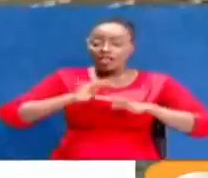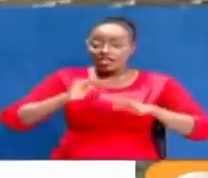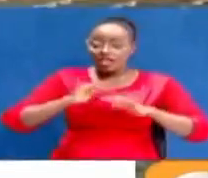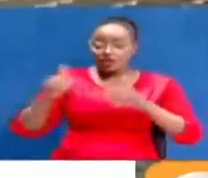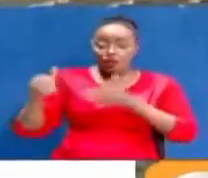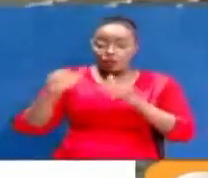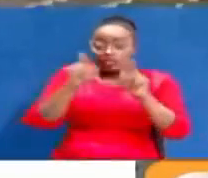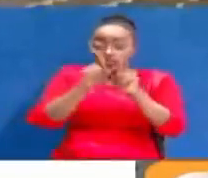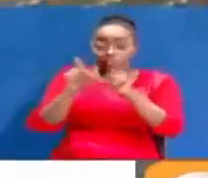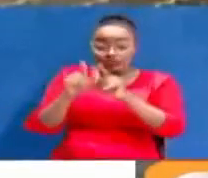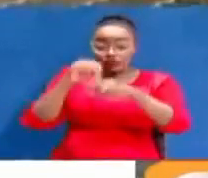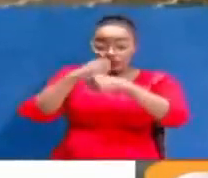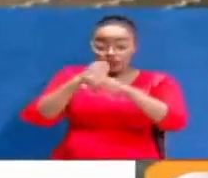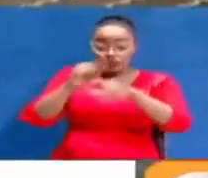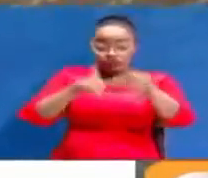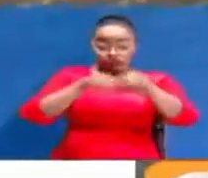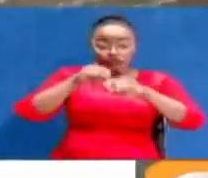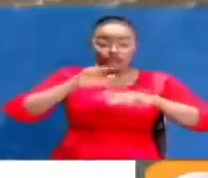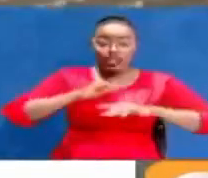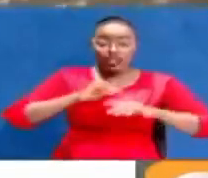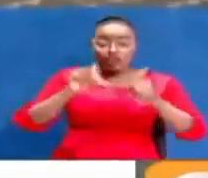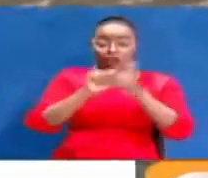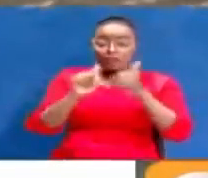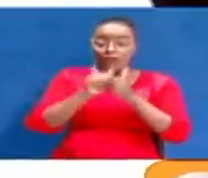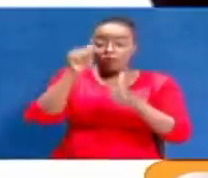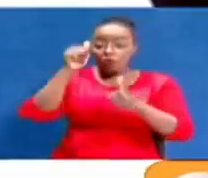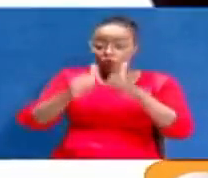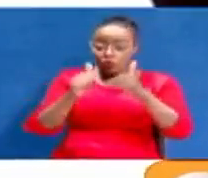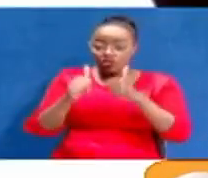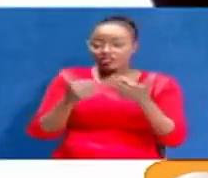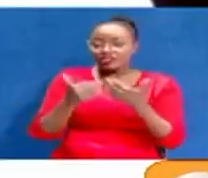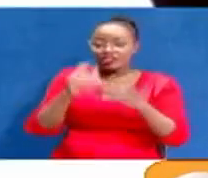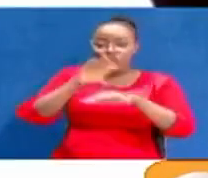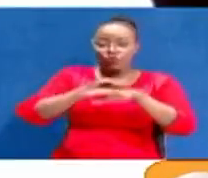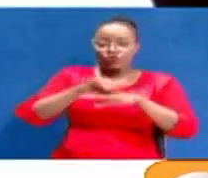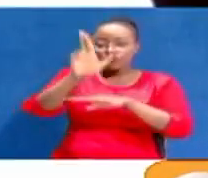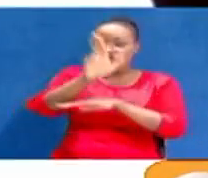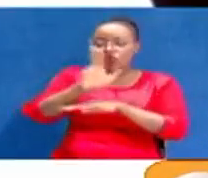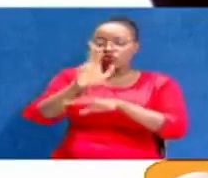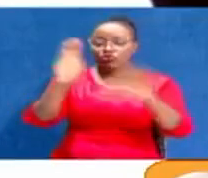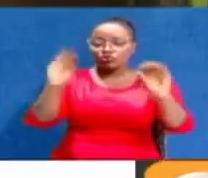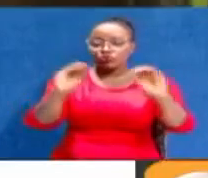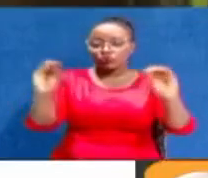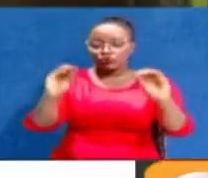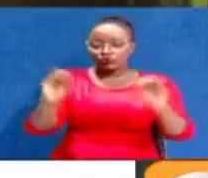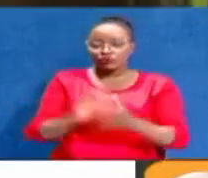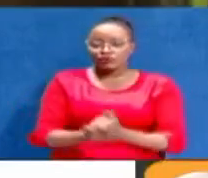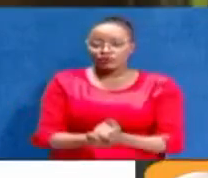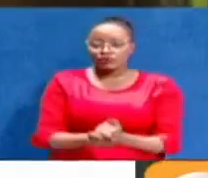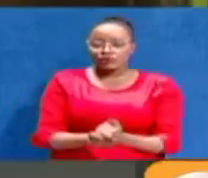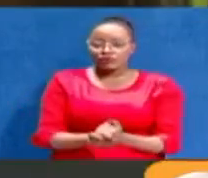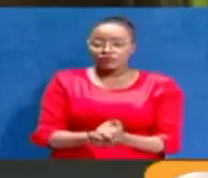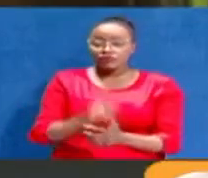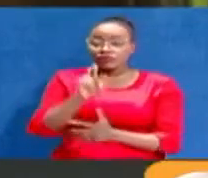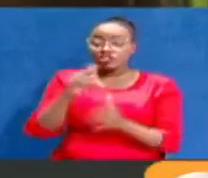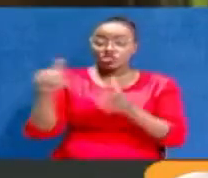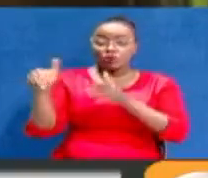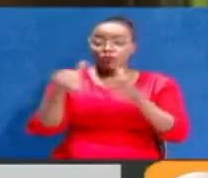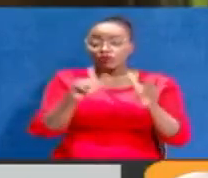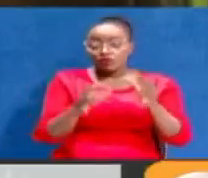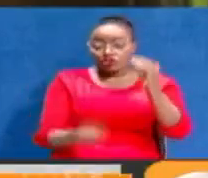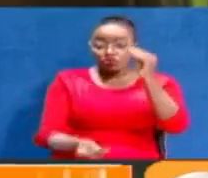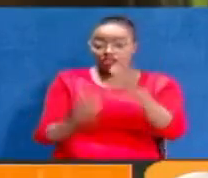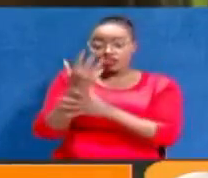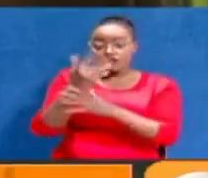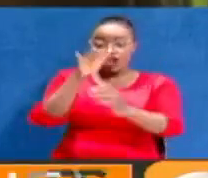to contain and curb supply of maize that is unfit for consumption. Because now this is an opportunity to